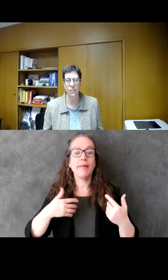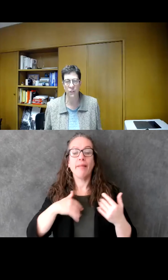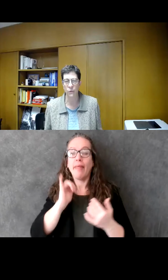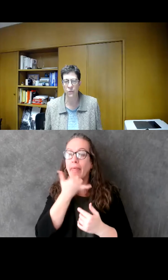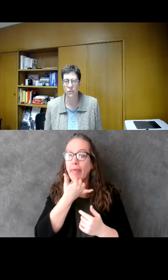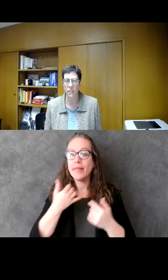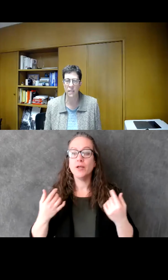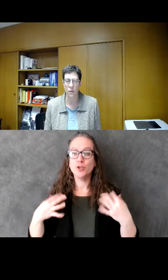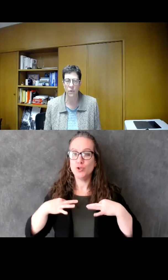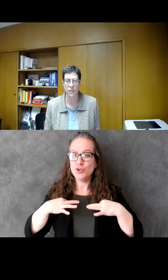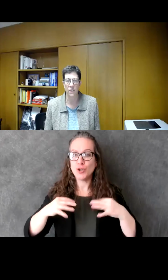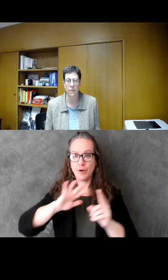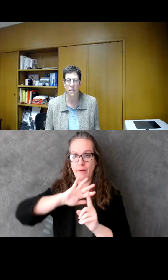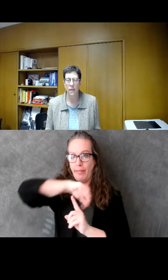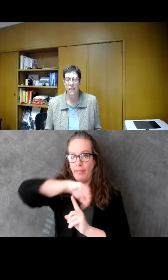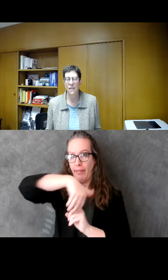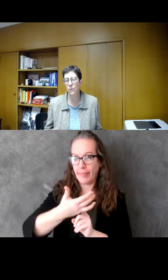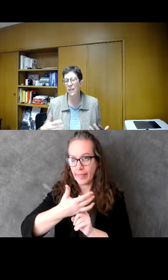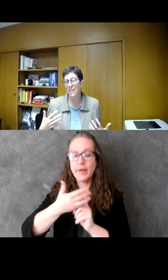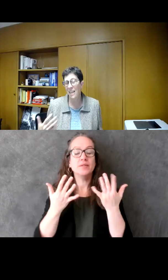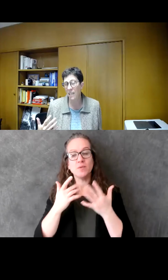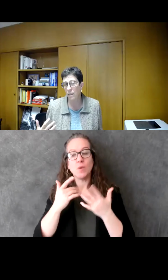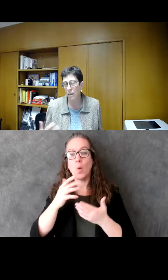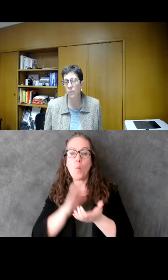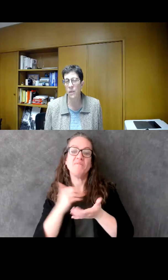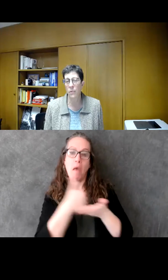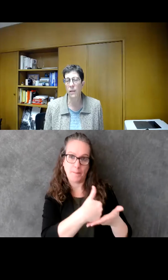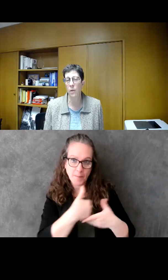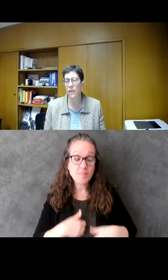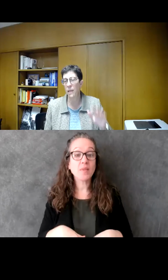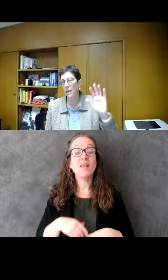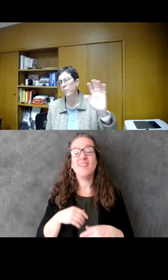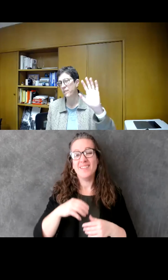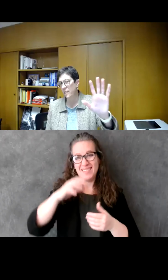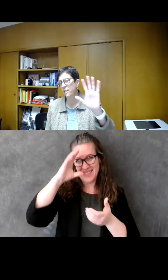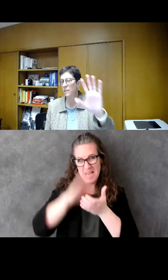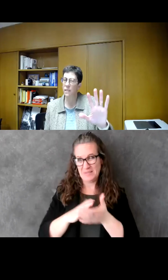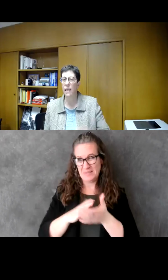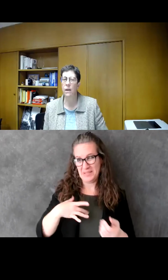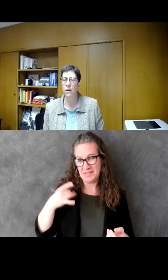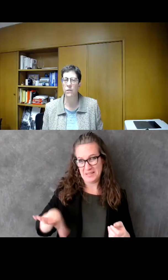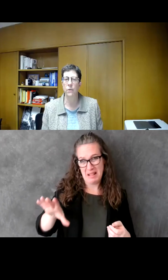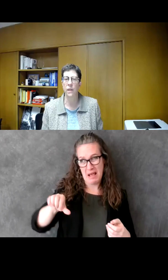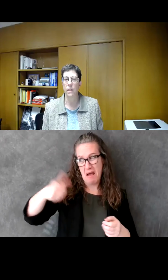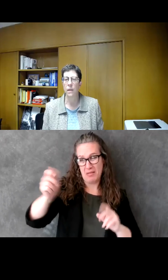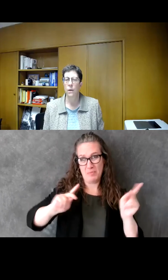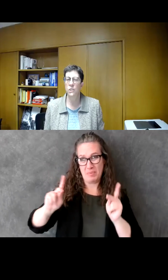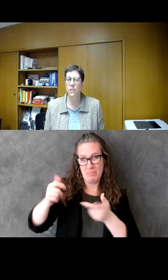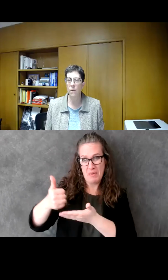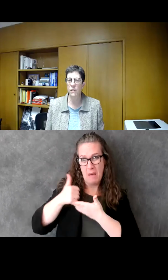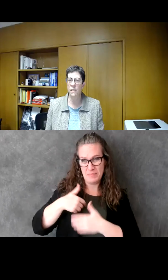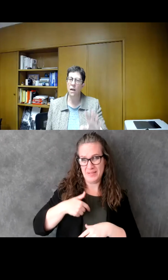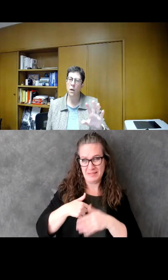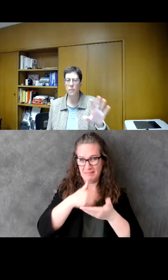of gets confused. So she needs to help with these things. He doesn't really like other people helping. He kind of resistant to care, so that when